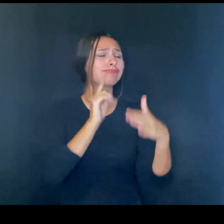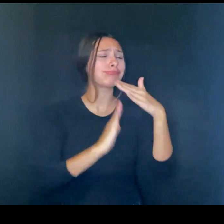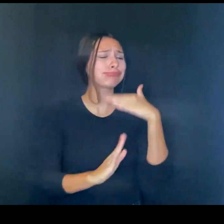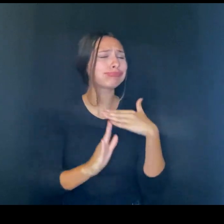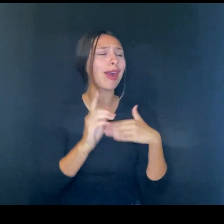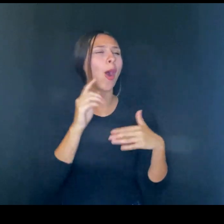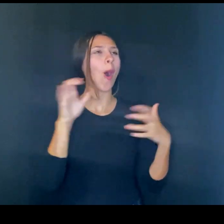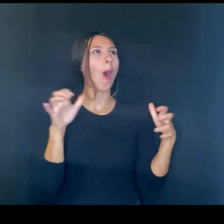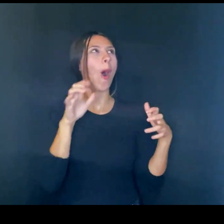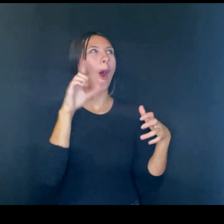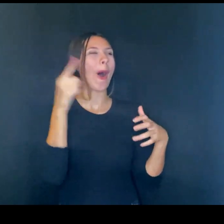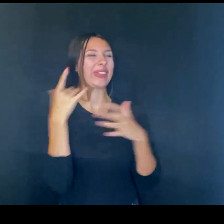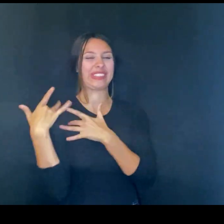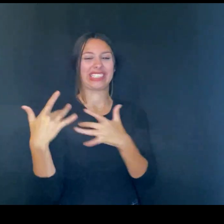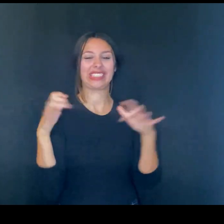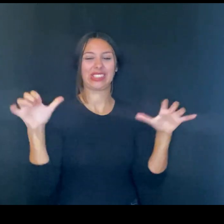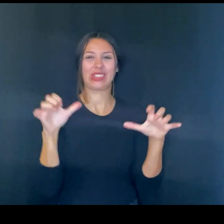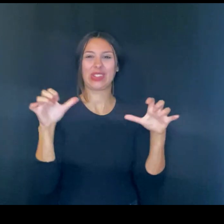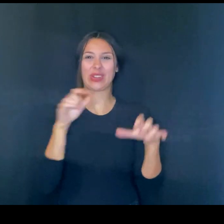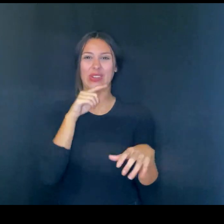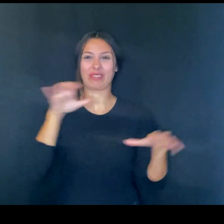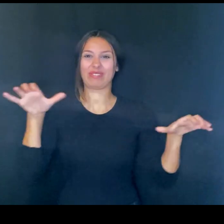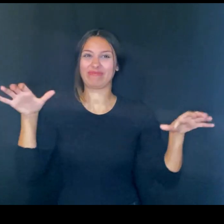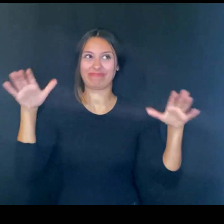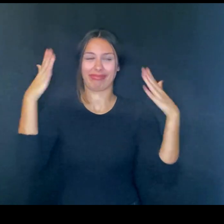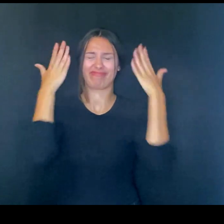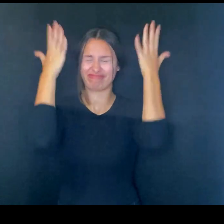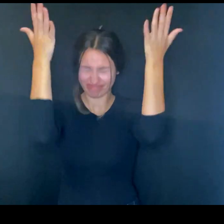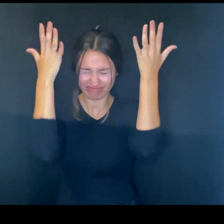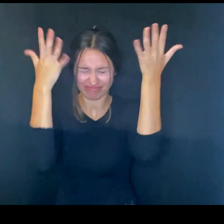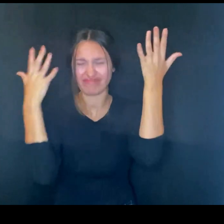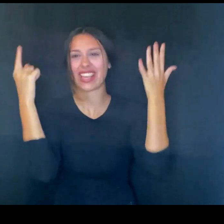has expression. Eternity, humility,